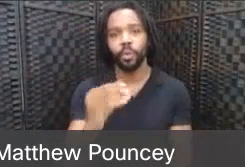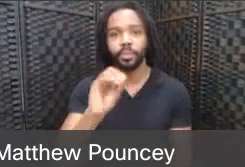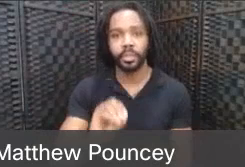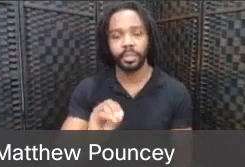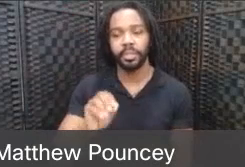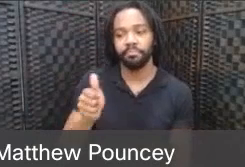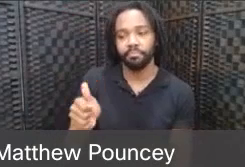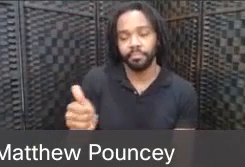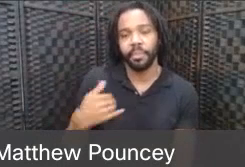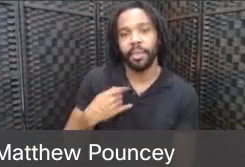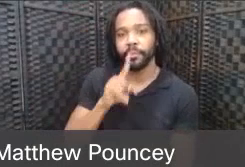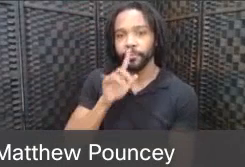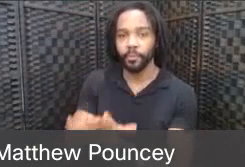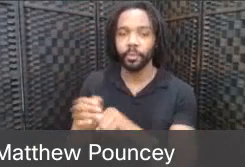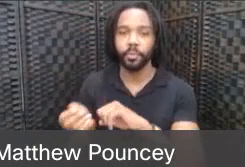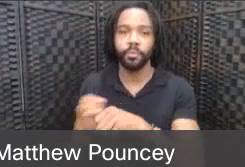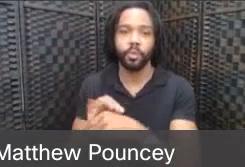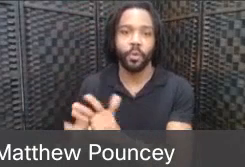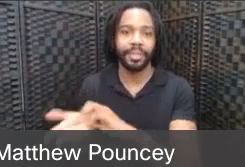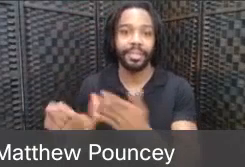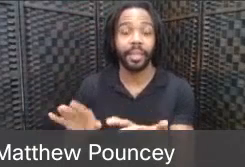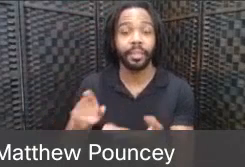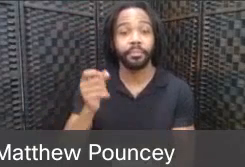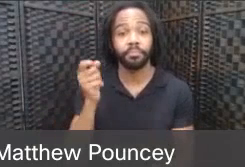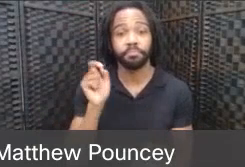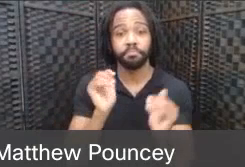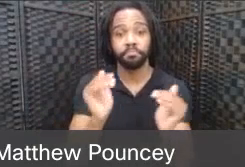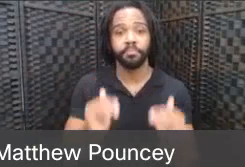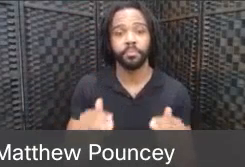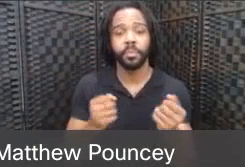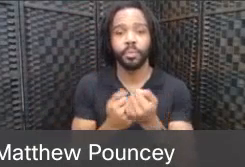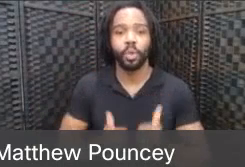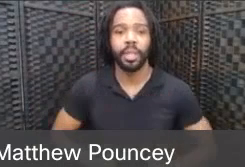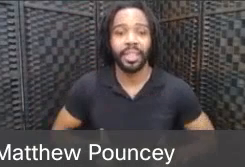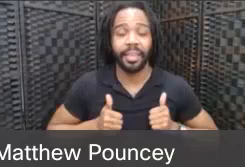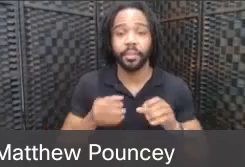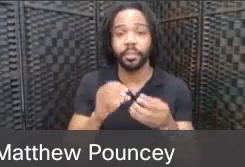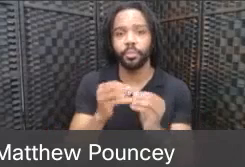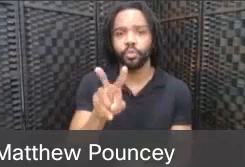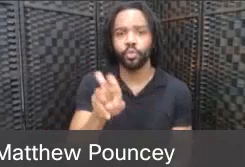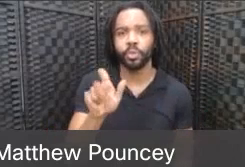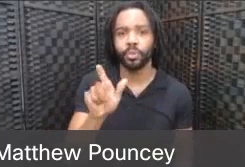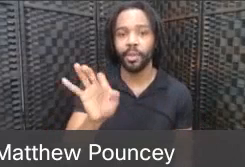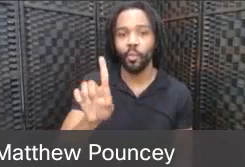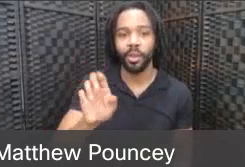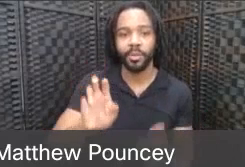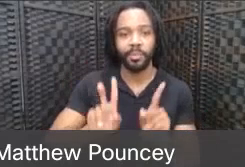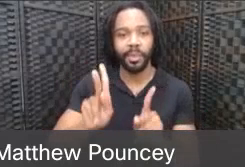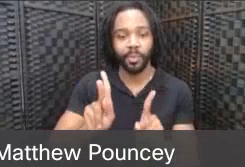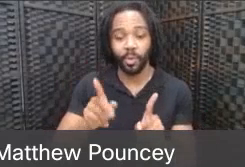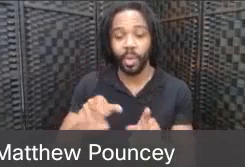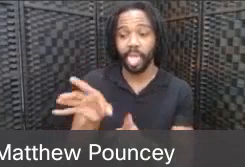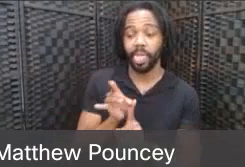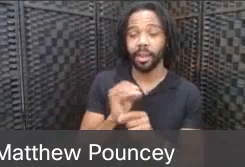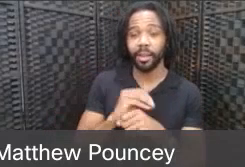have had confirmed COVID deaths. In supported living, the 291 people who contracted COVID